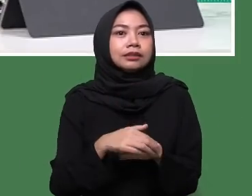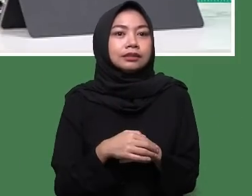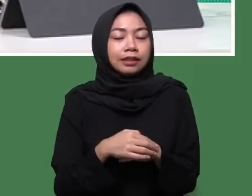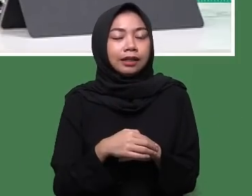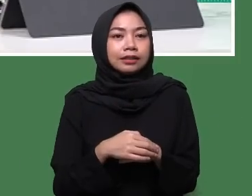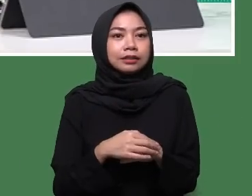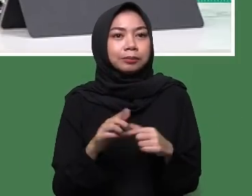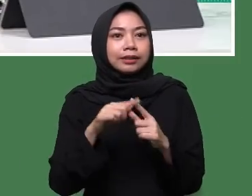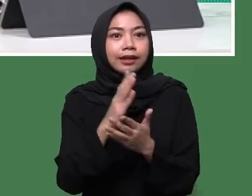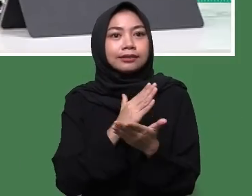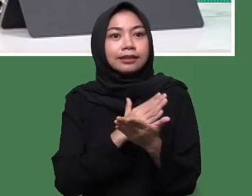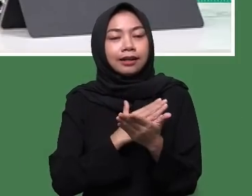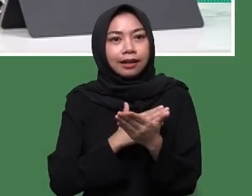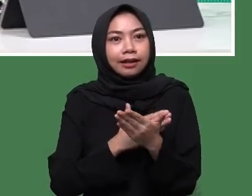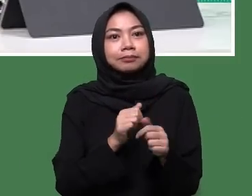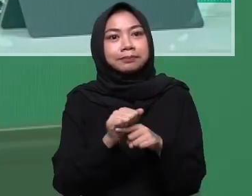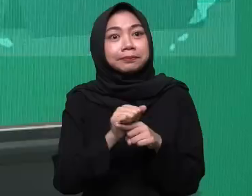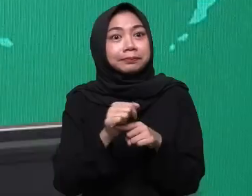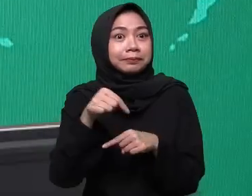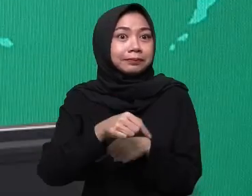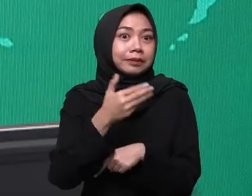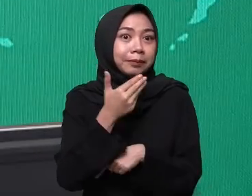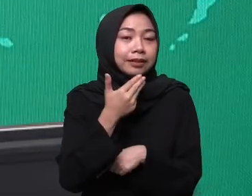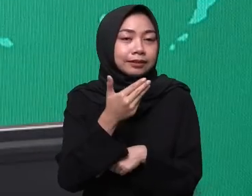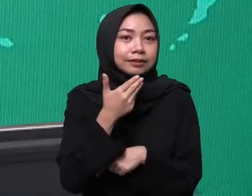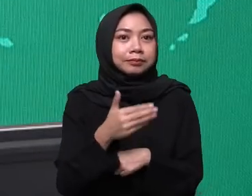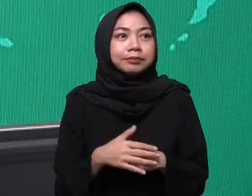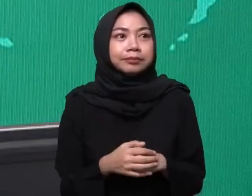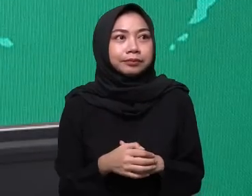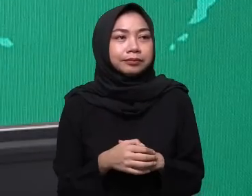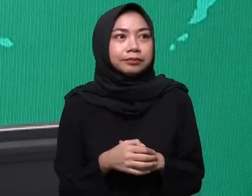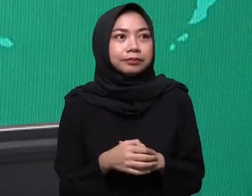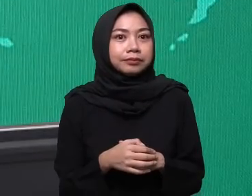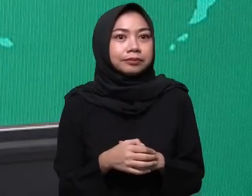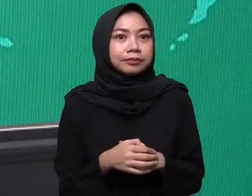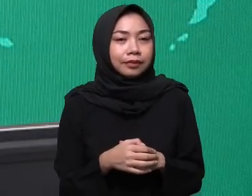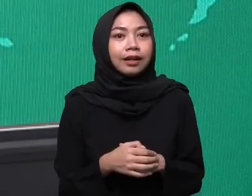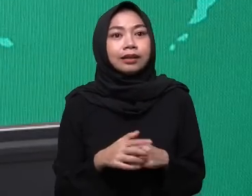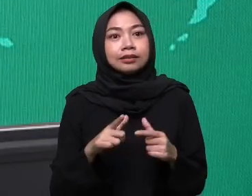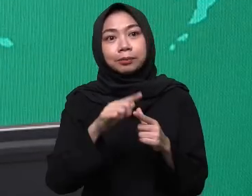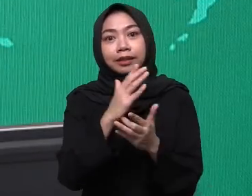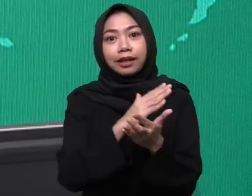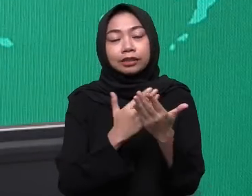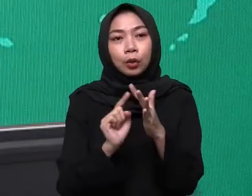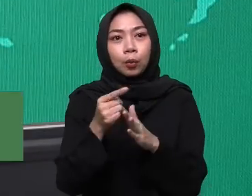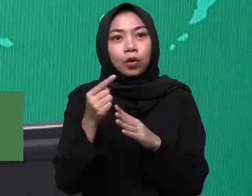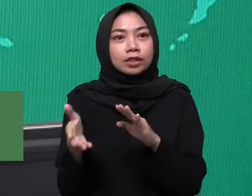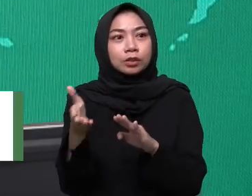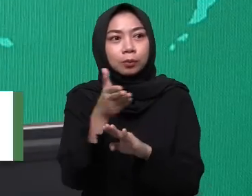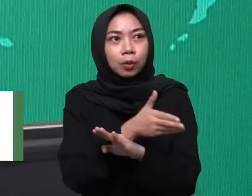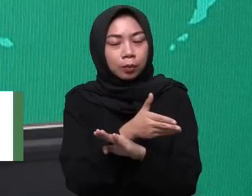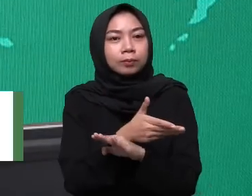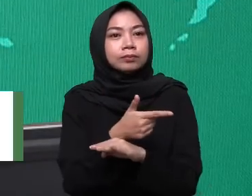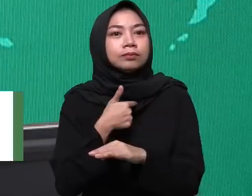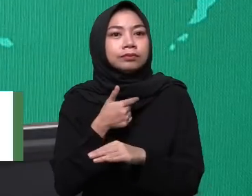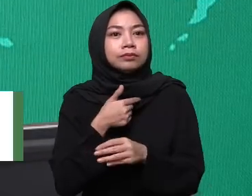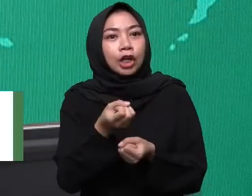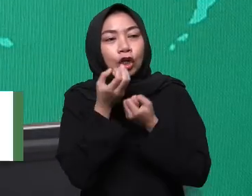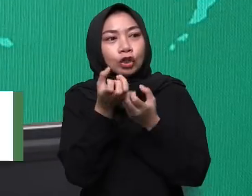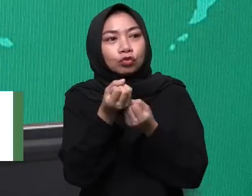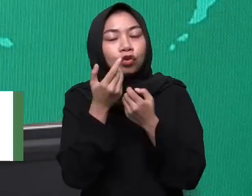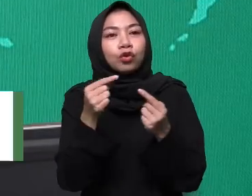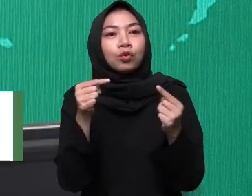press briefing session. And to start our session today, please allow me to deliver updates on the foot